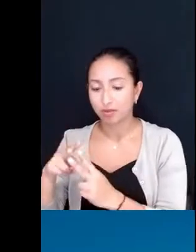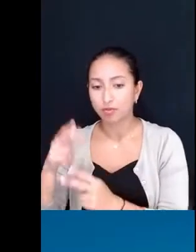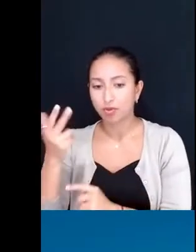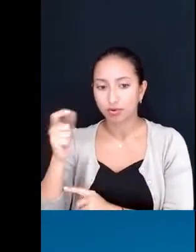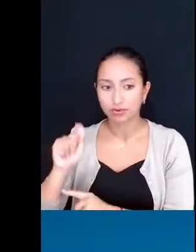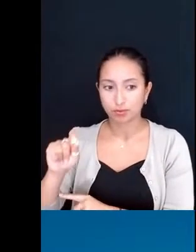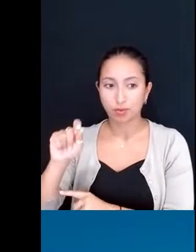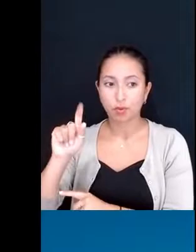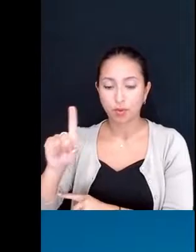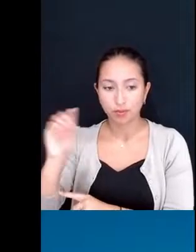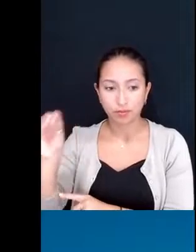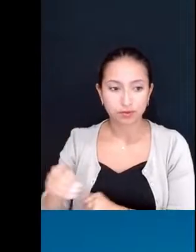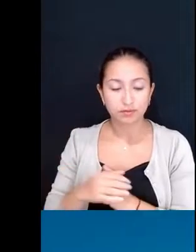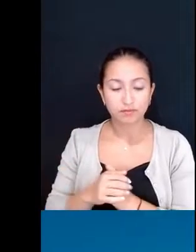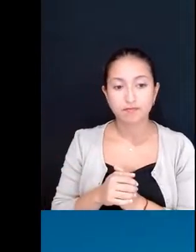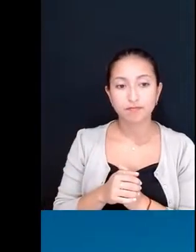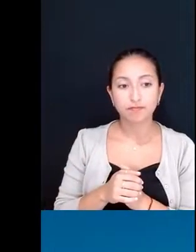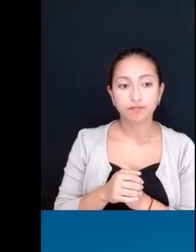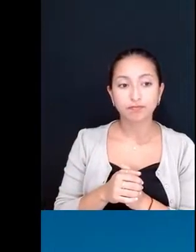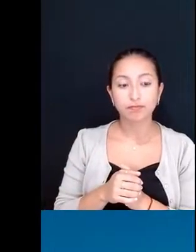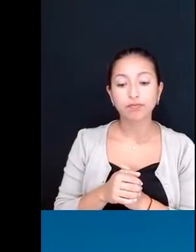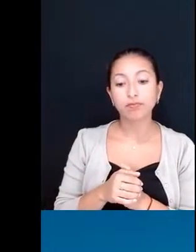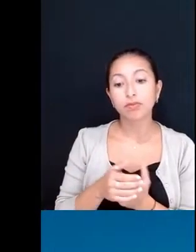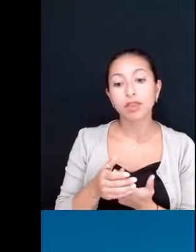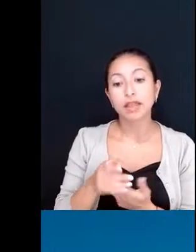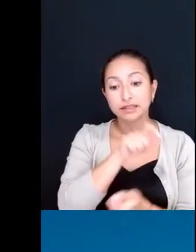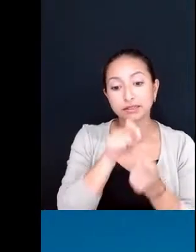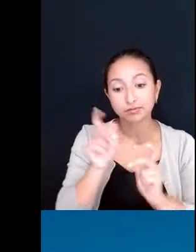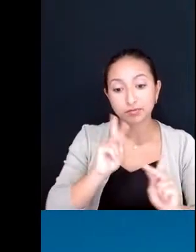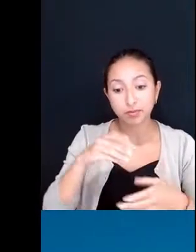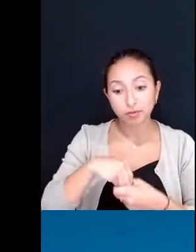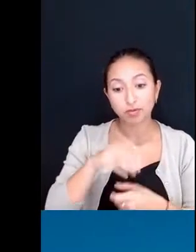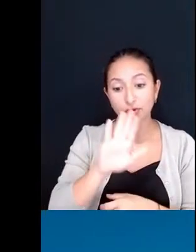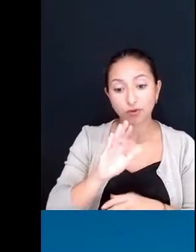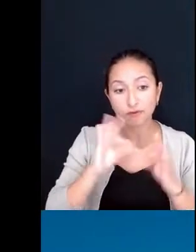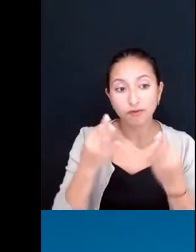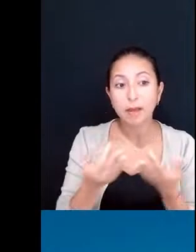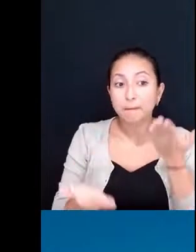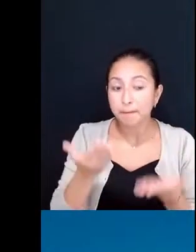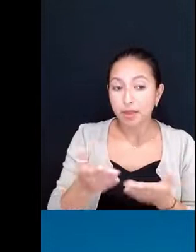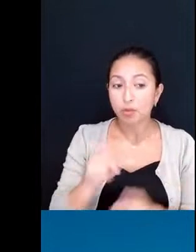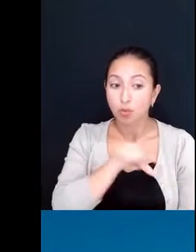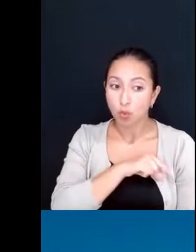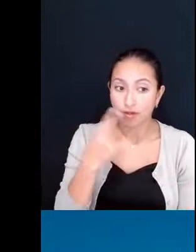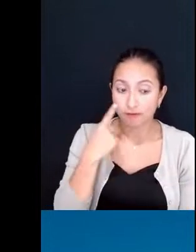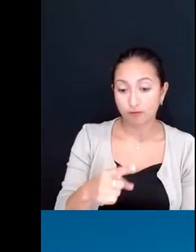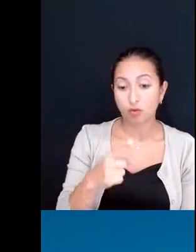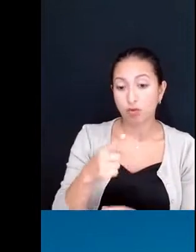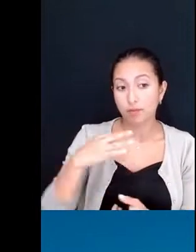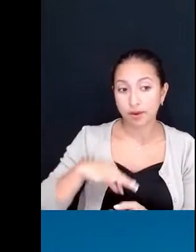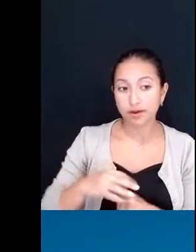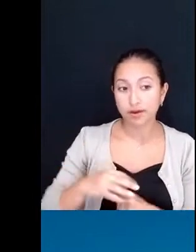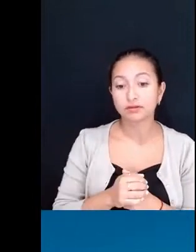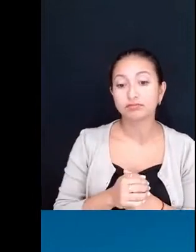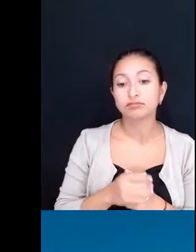Now, certain members of your family may qualify for benefits based on your work. They include your spouse, if the spouse is